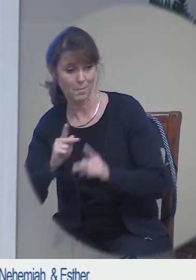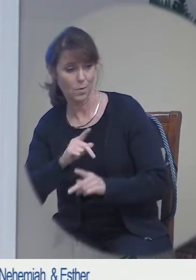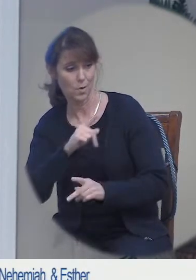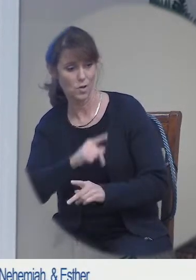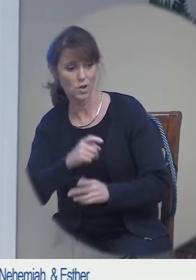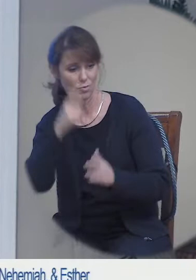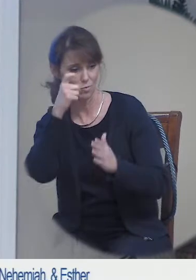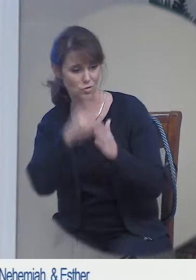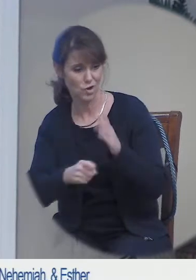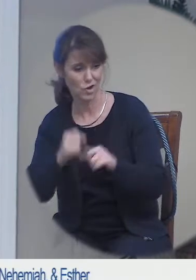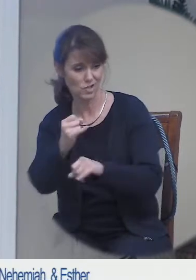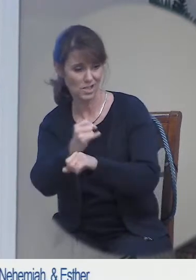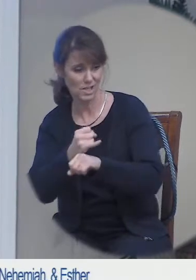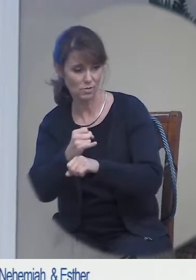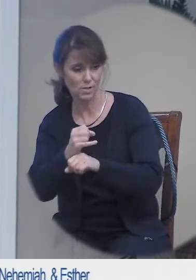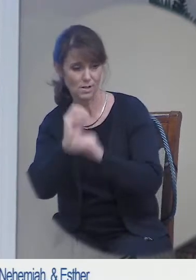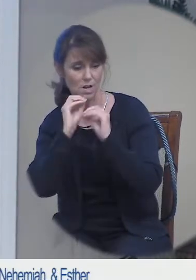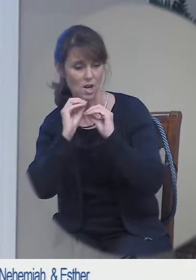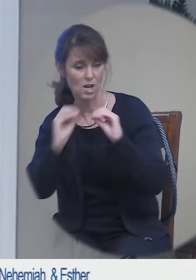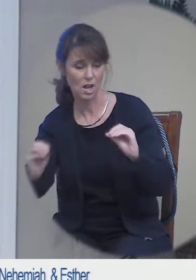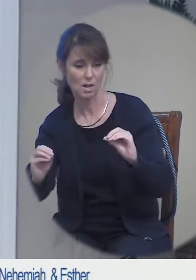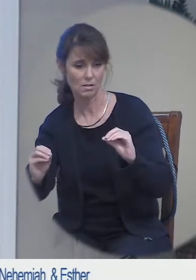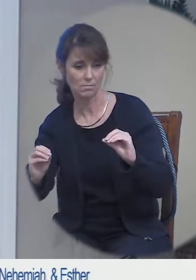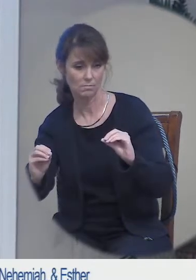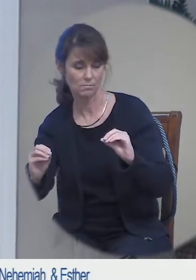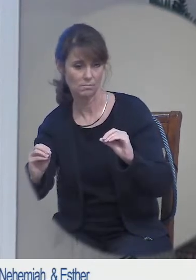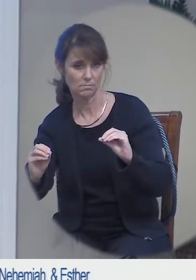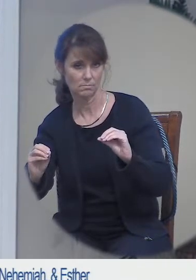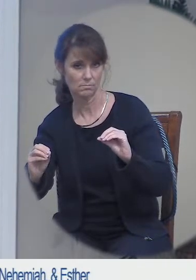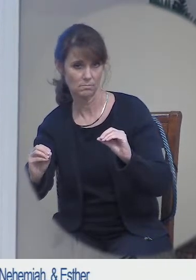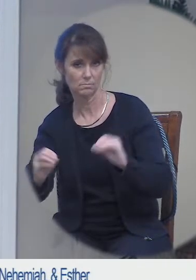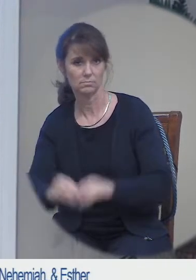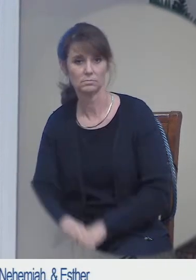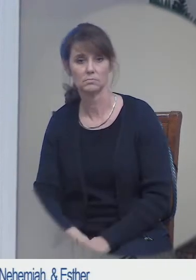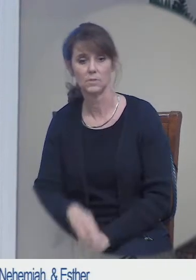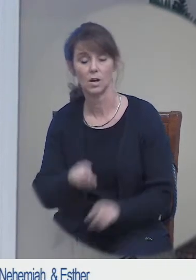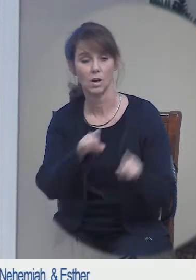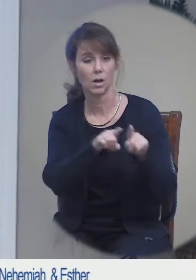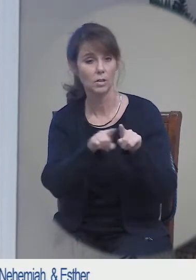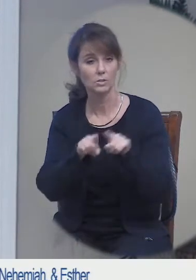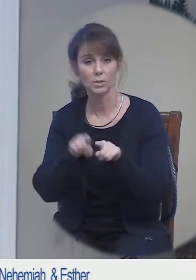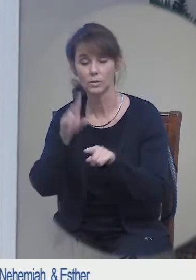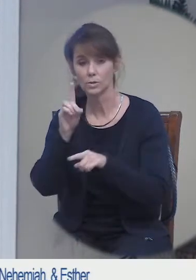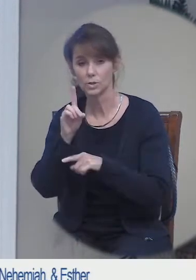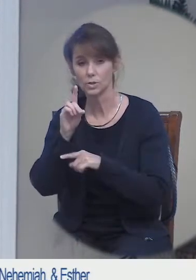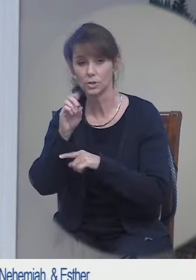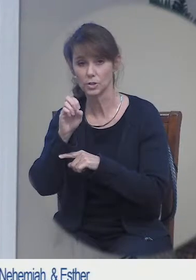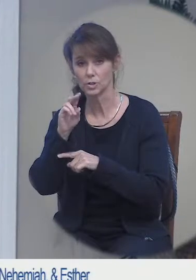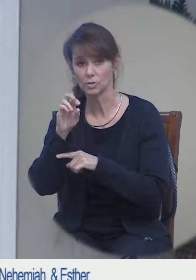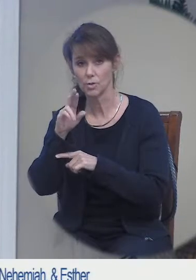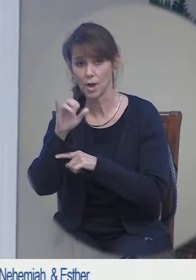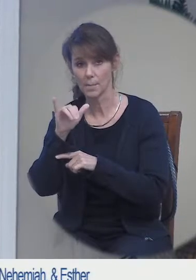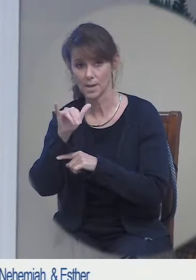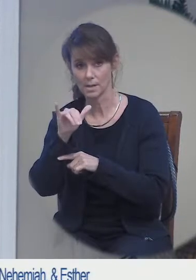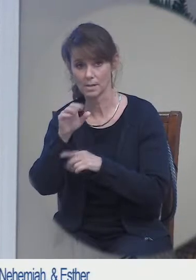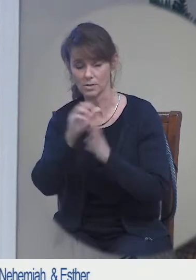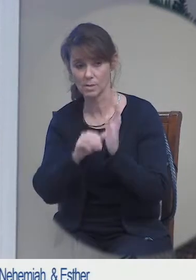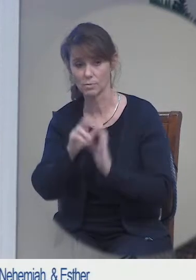not charge him interest. Look, if you will, in Deuteronomy chapter 23.